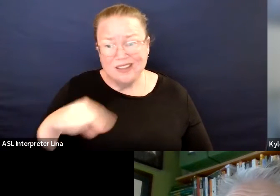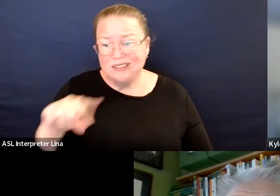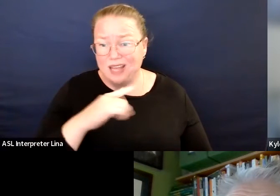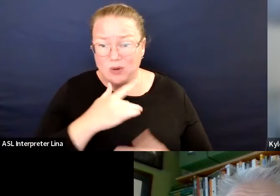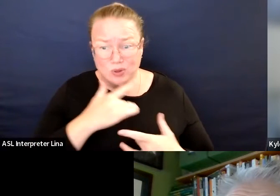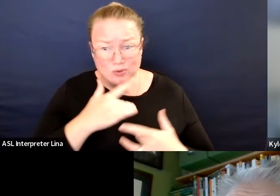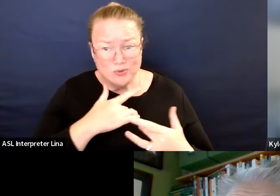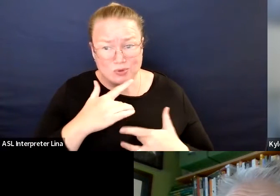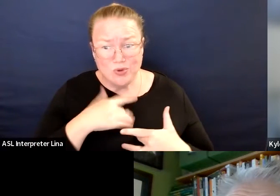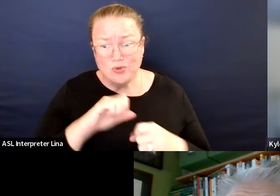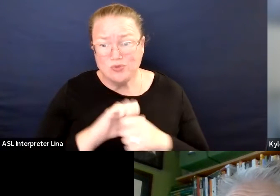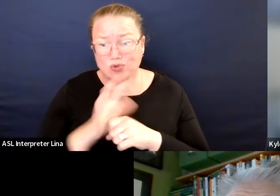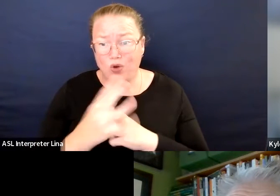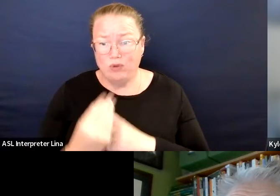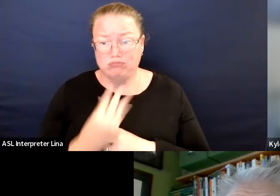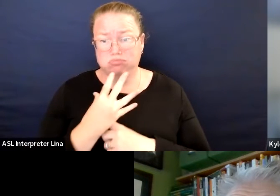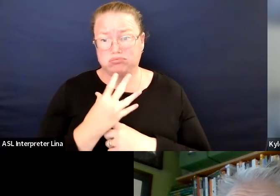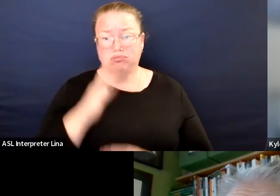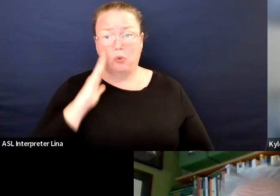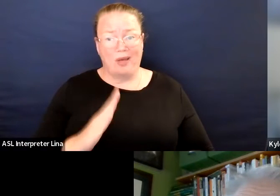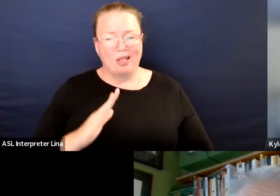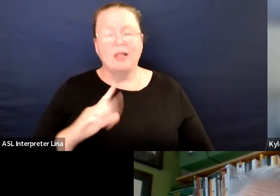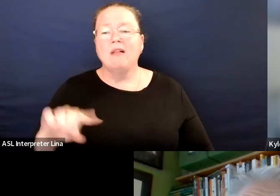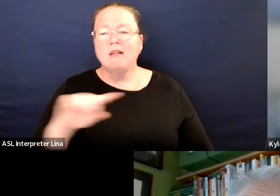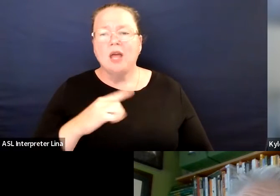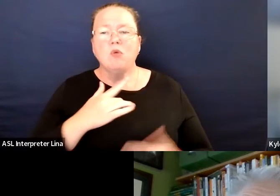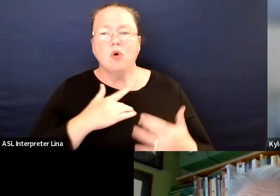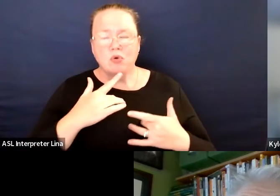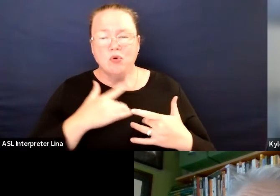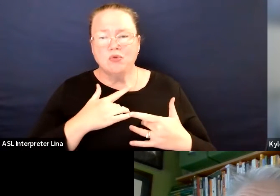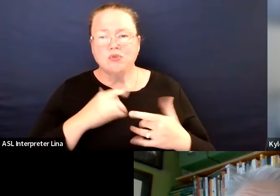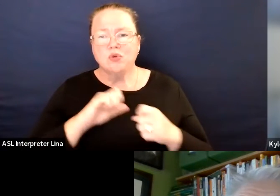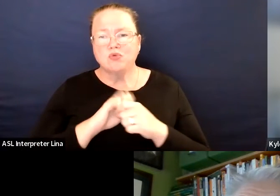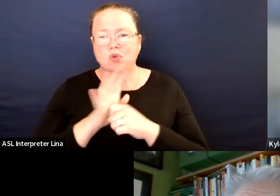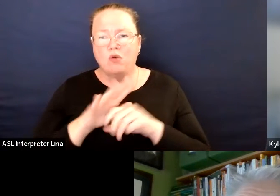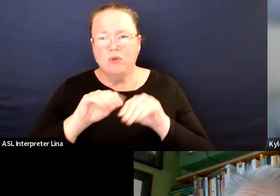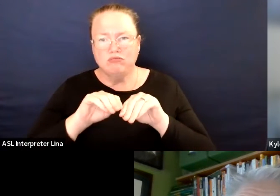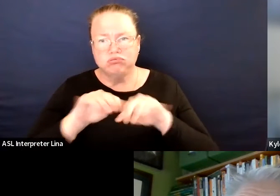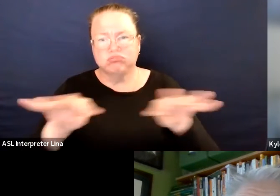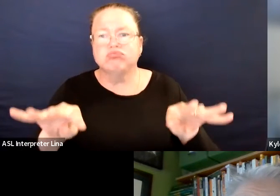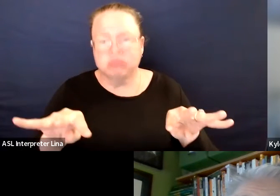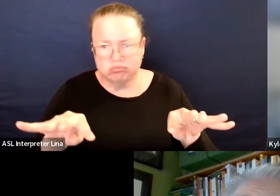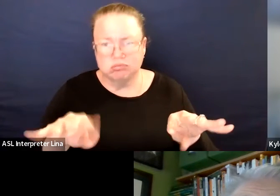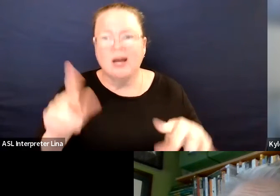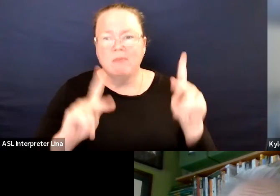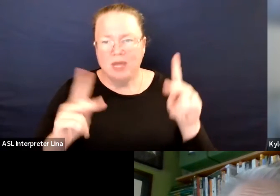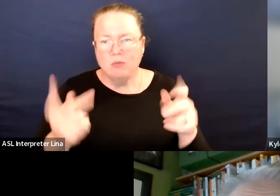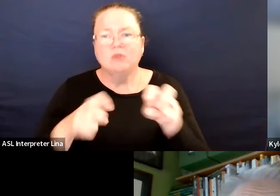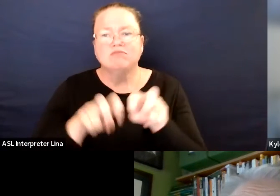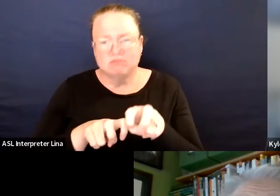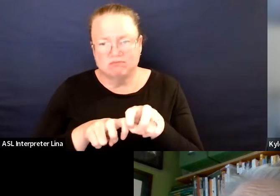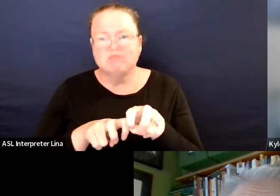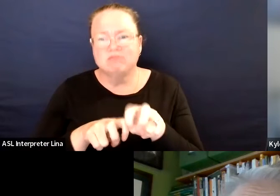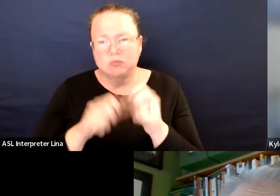worried about getting COVID themselves. They were worried about giving COVID to the people they were giving, or they